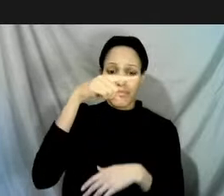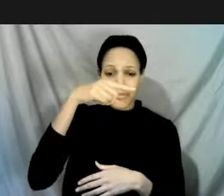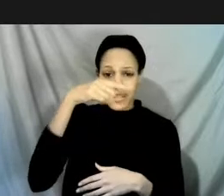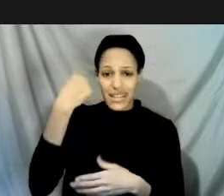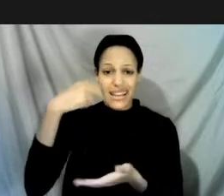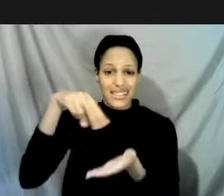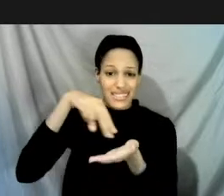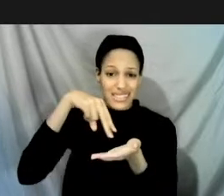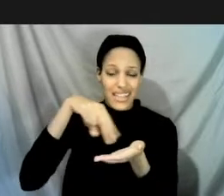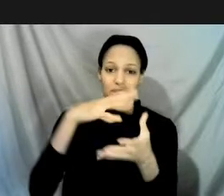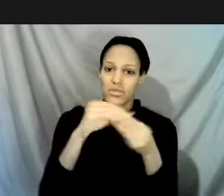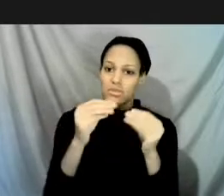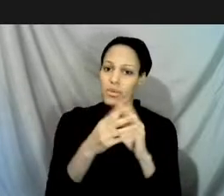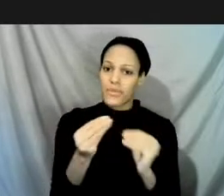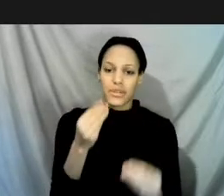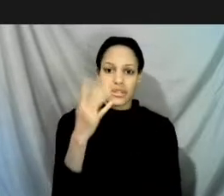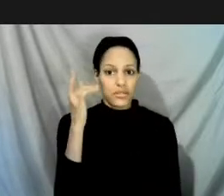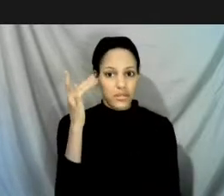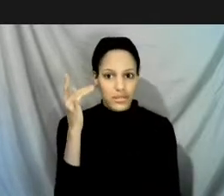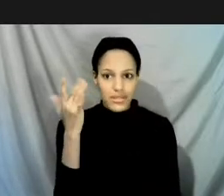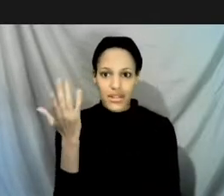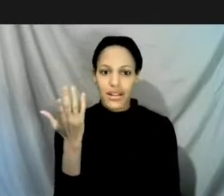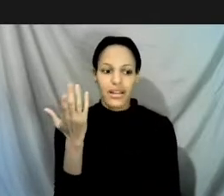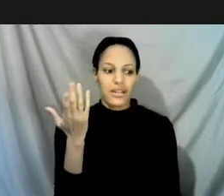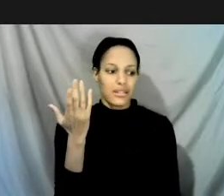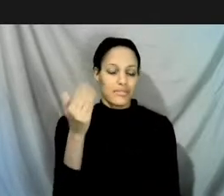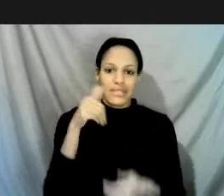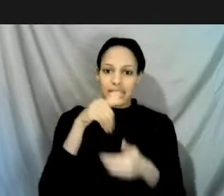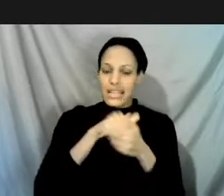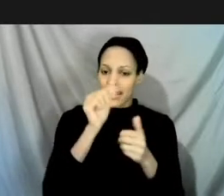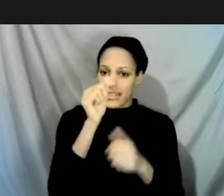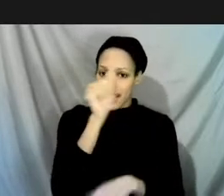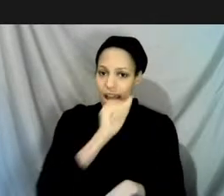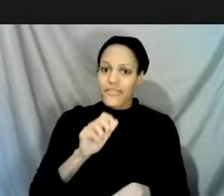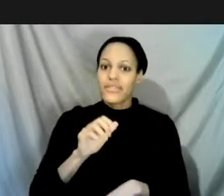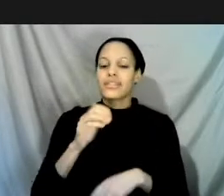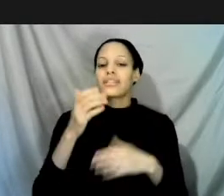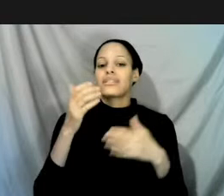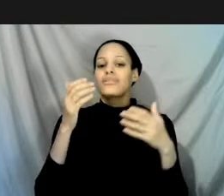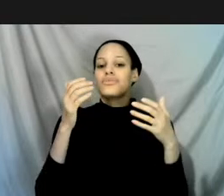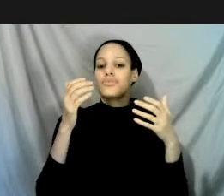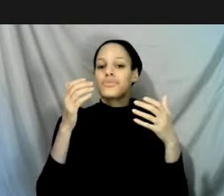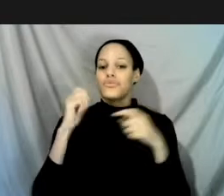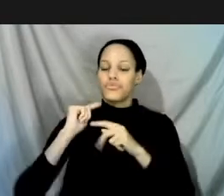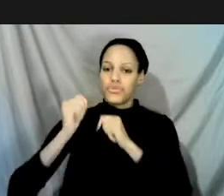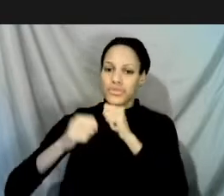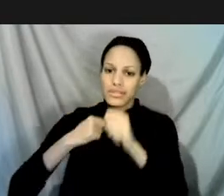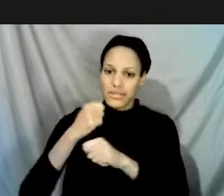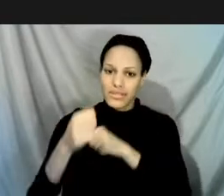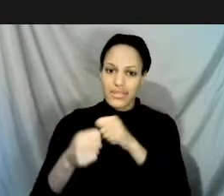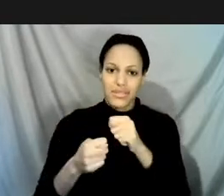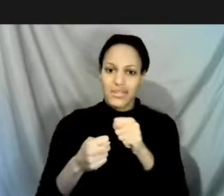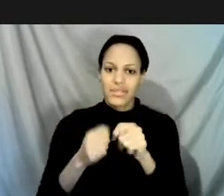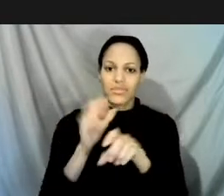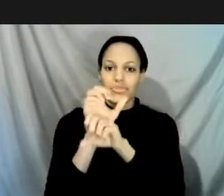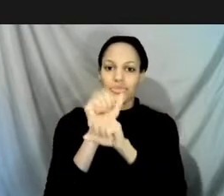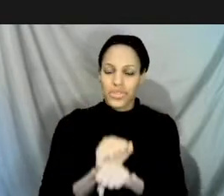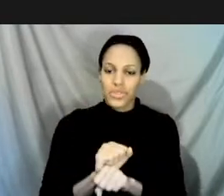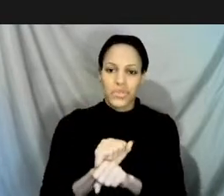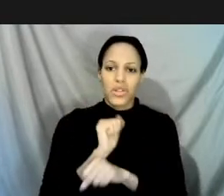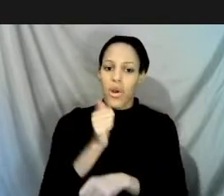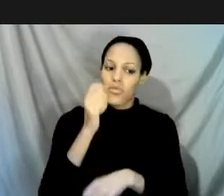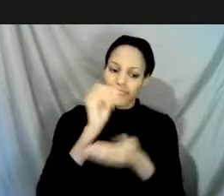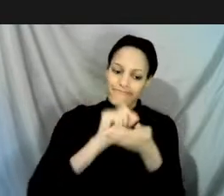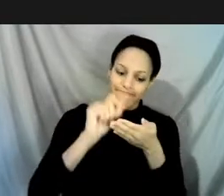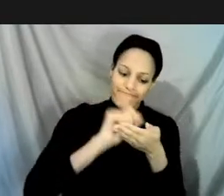Stories, because in the African tradition, we don't necessarily write everything down, right? We